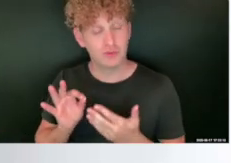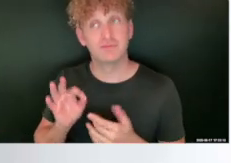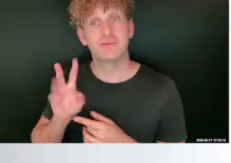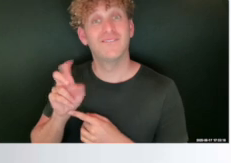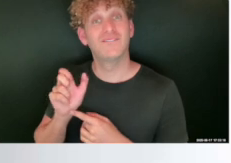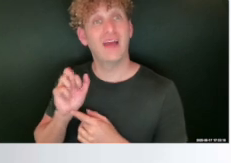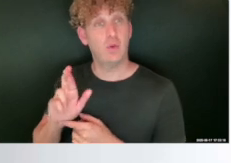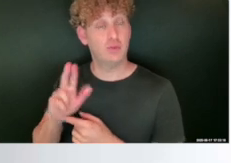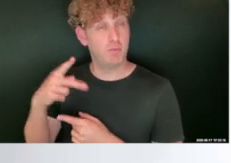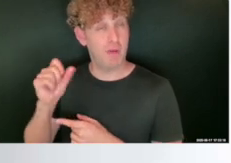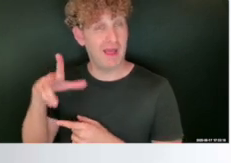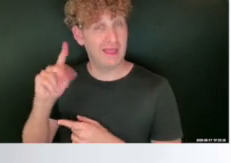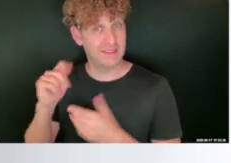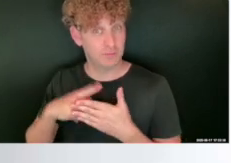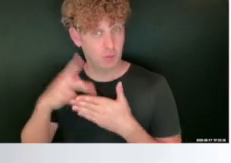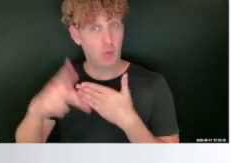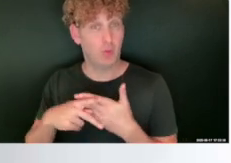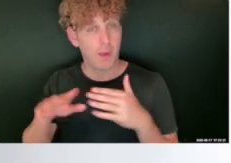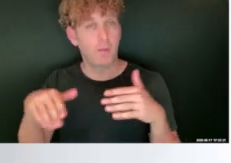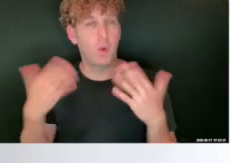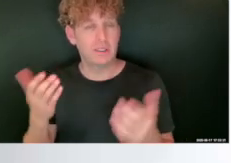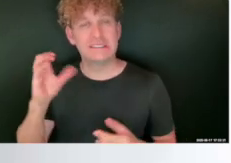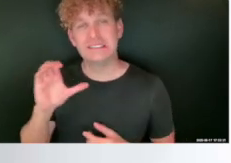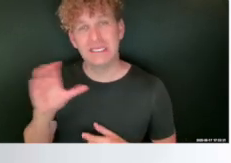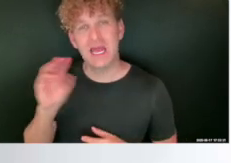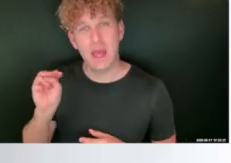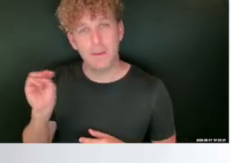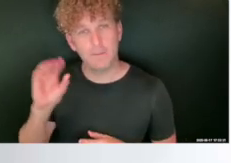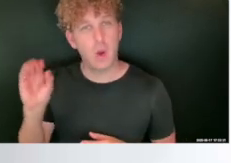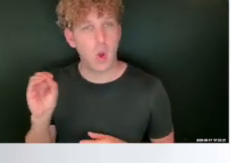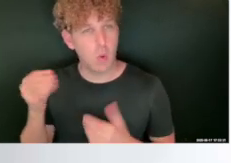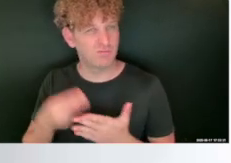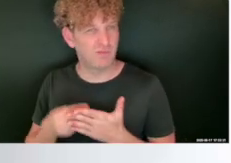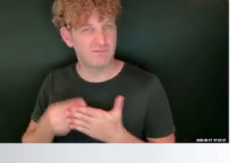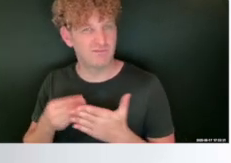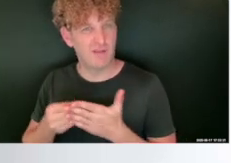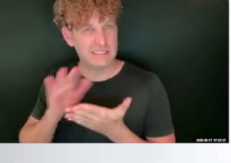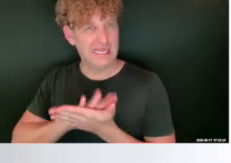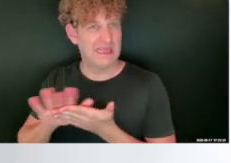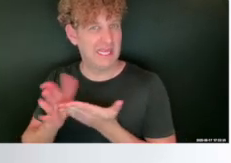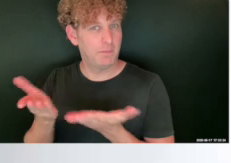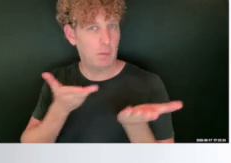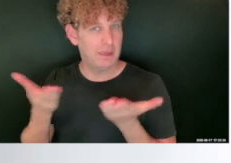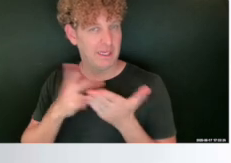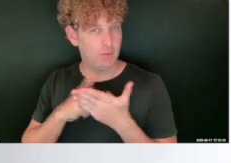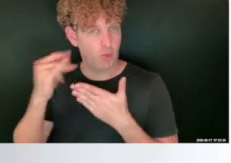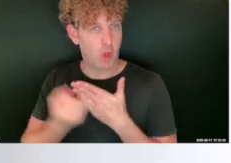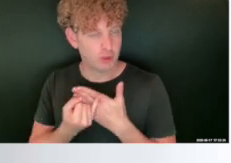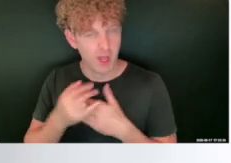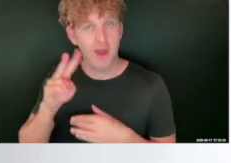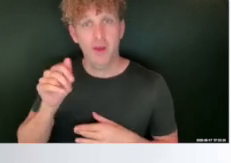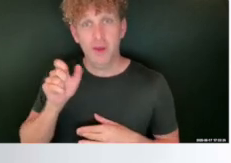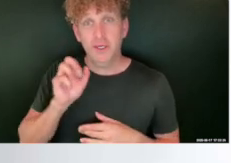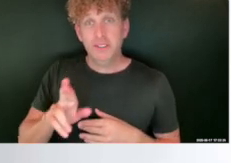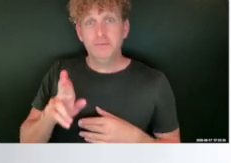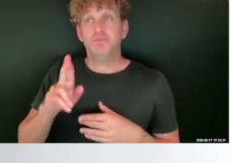For a full list and project descriptions for the statewide CMO's 74 awardees, we encourage you to